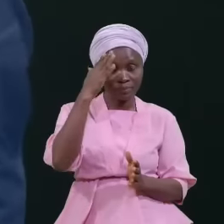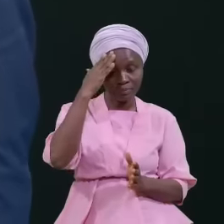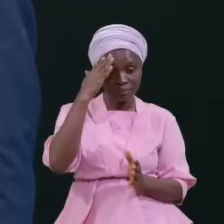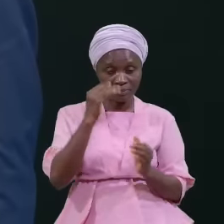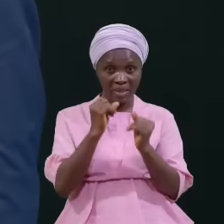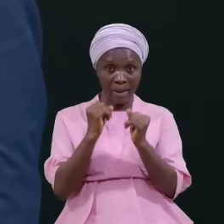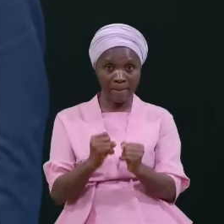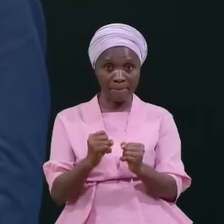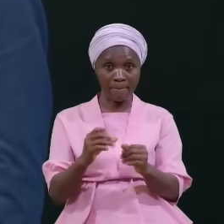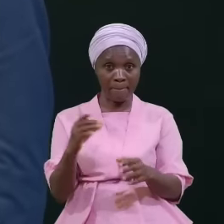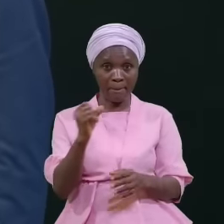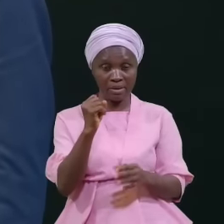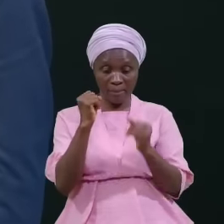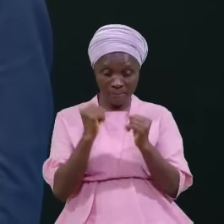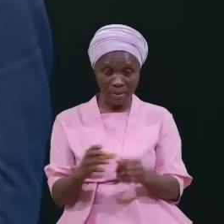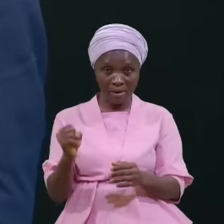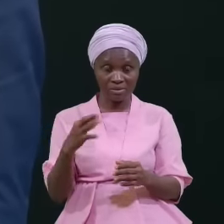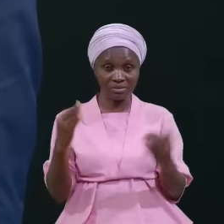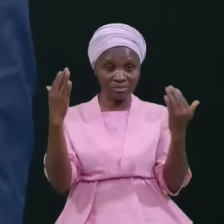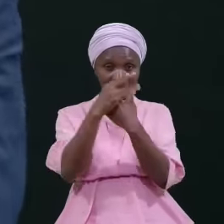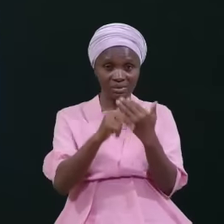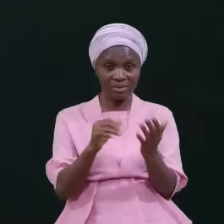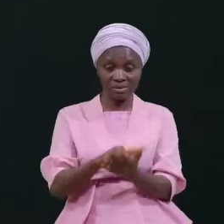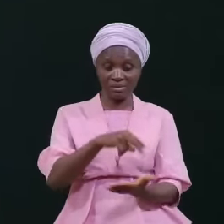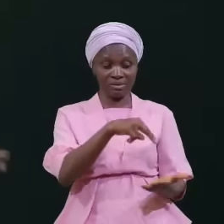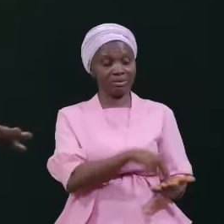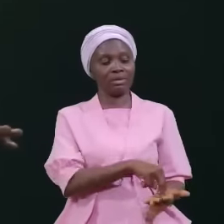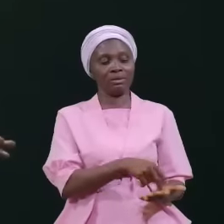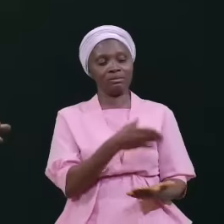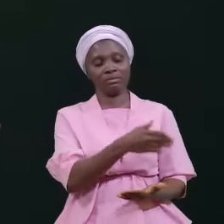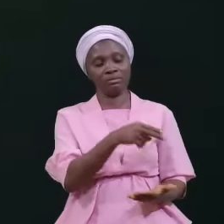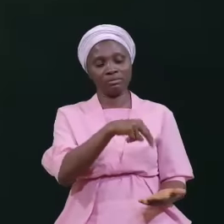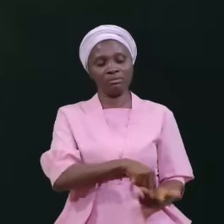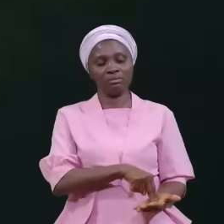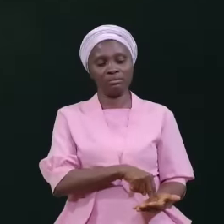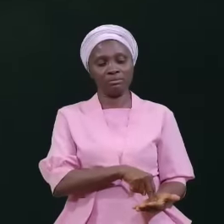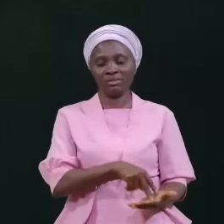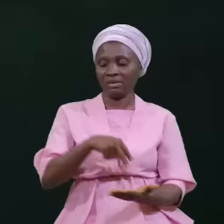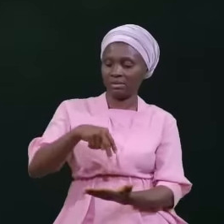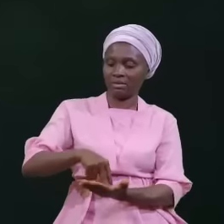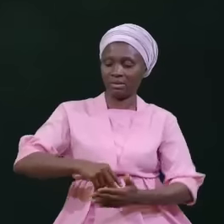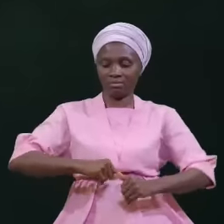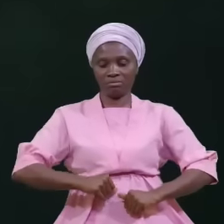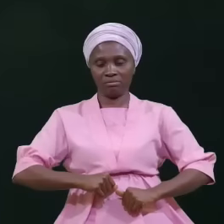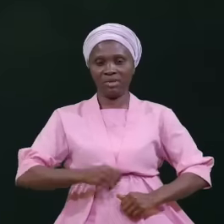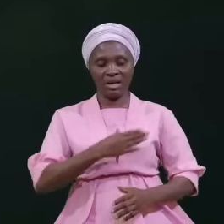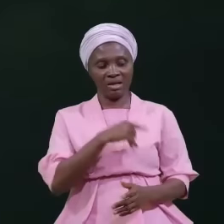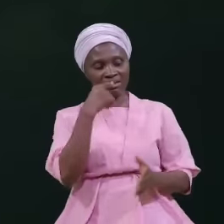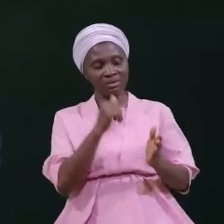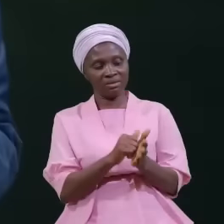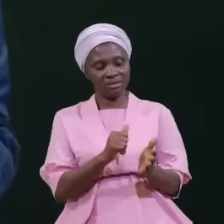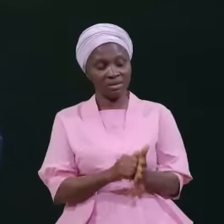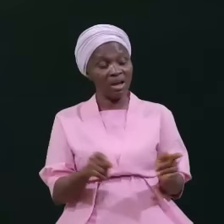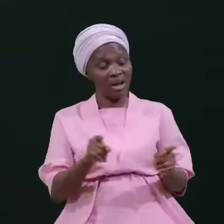that stand, and they stand erect, and they stand firm, and they threaten you, and they say, as long as we